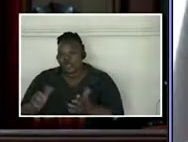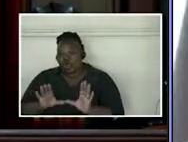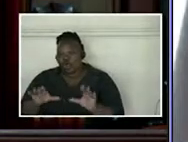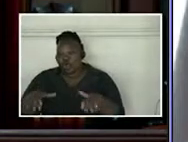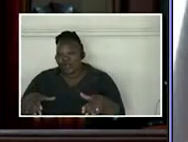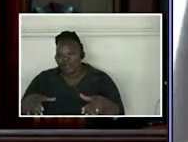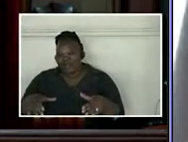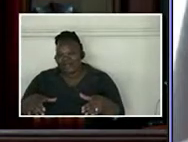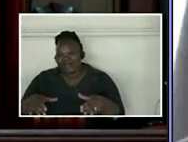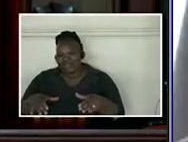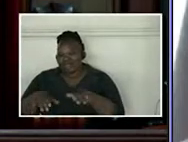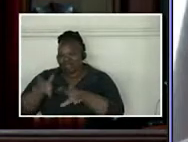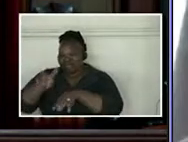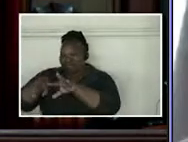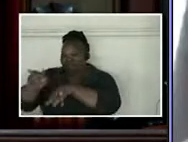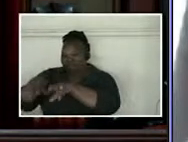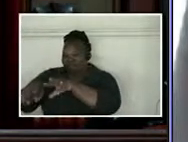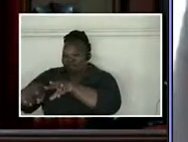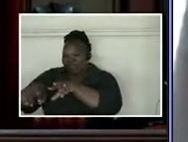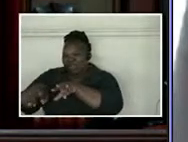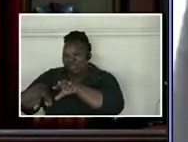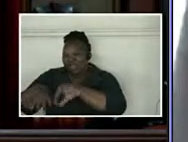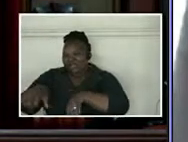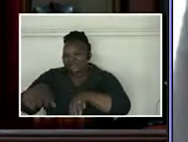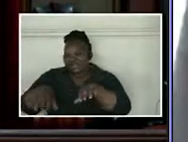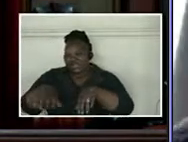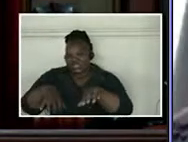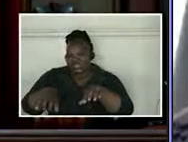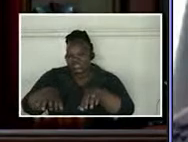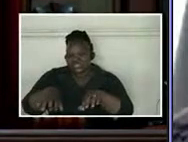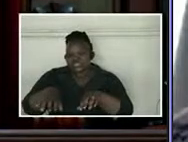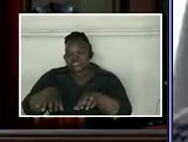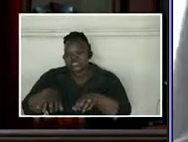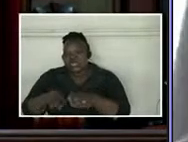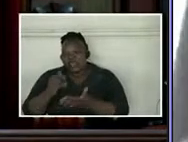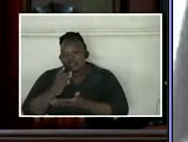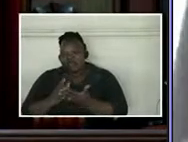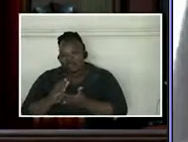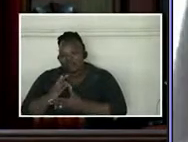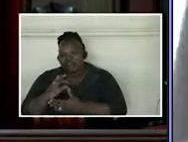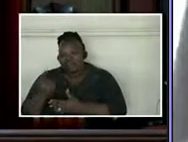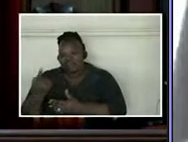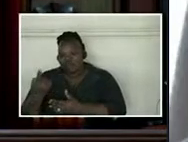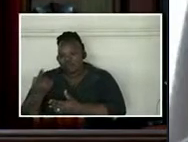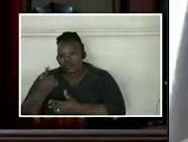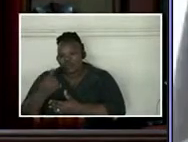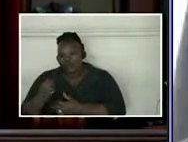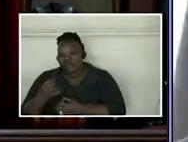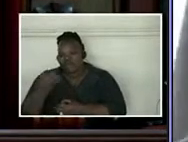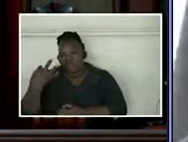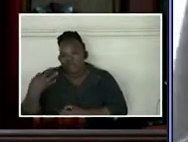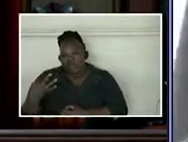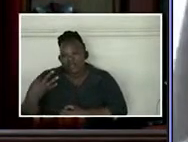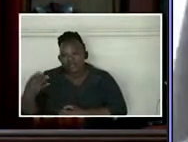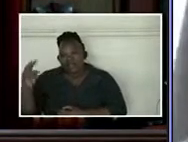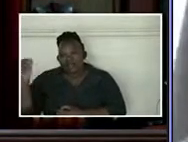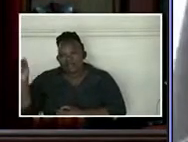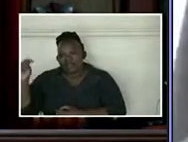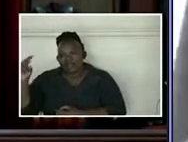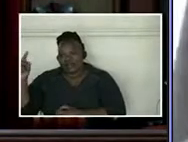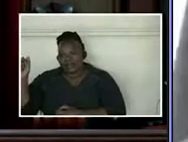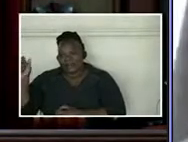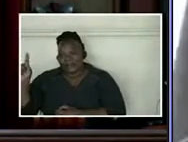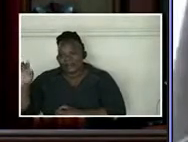oversight activities in various districts as part of one of its three mandates sports and recreation